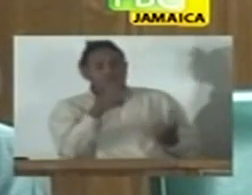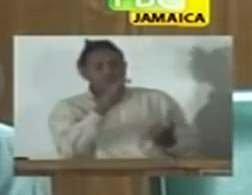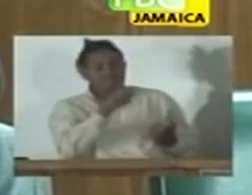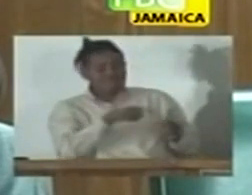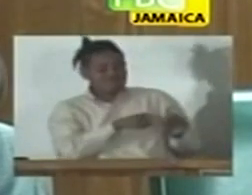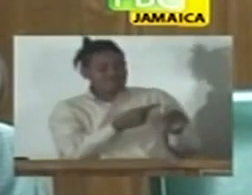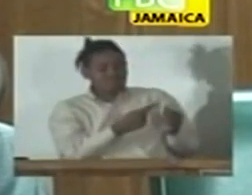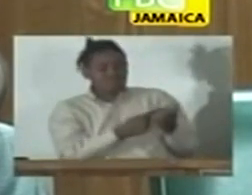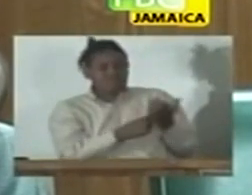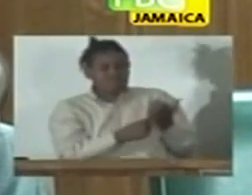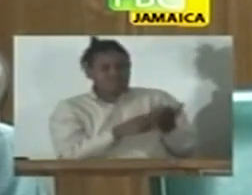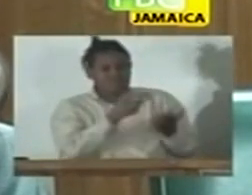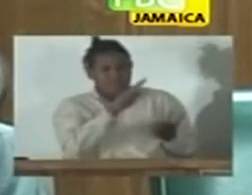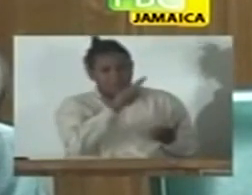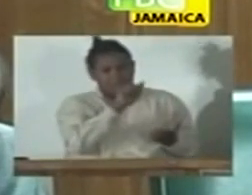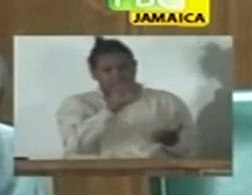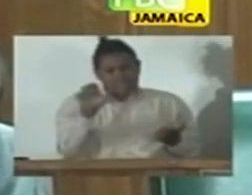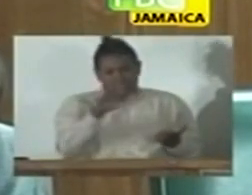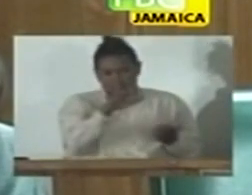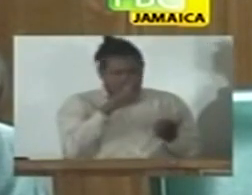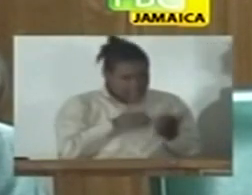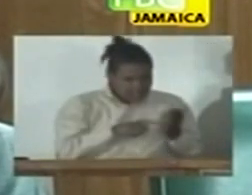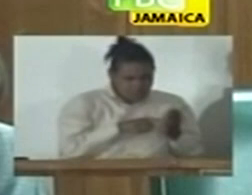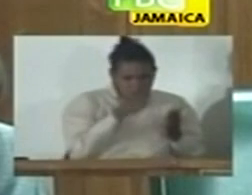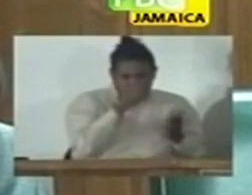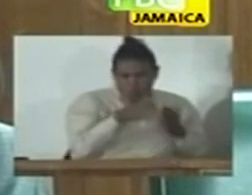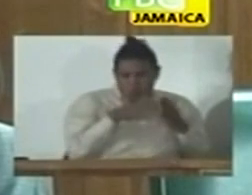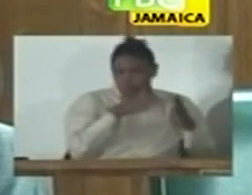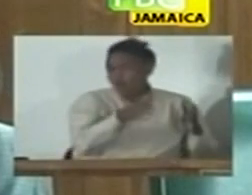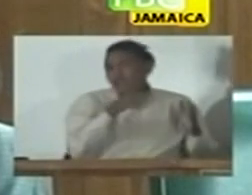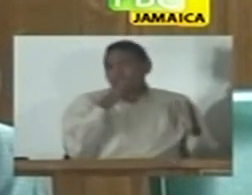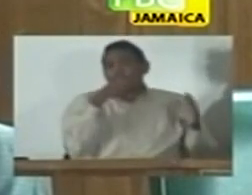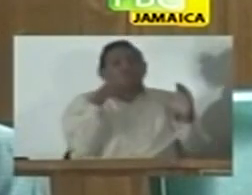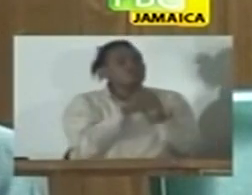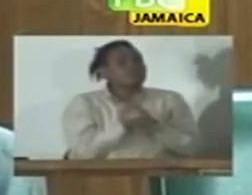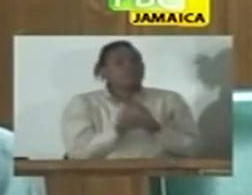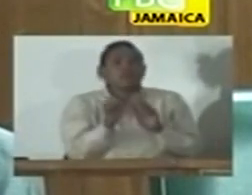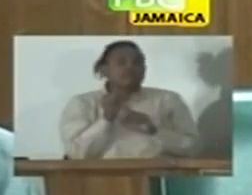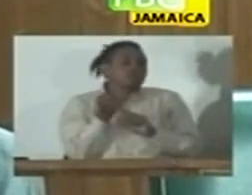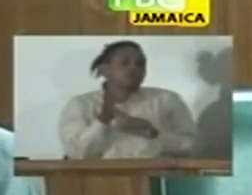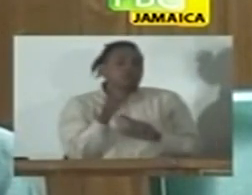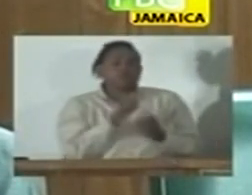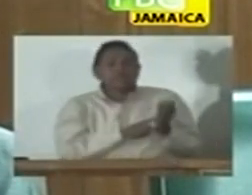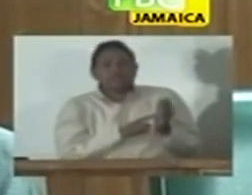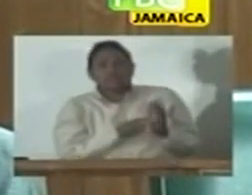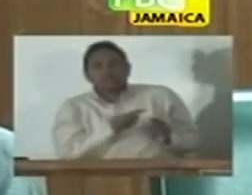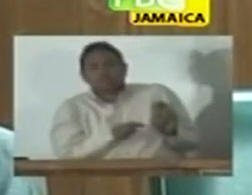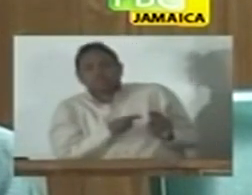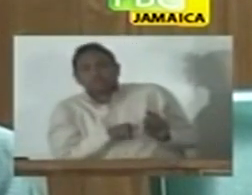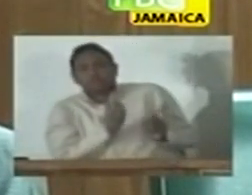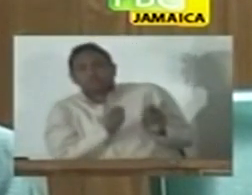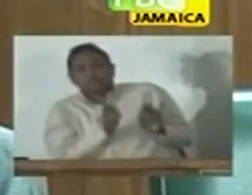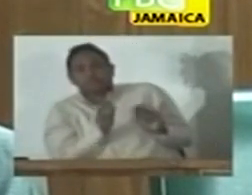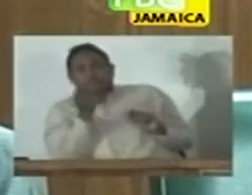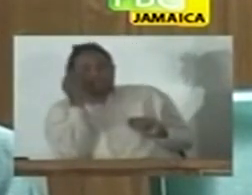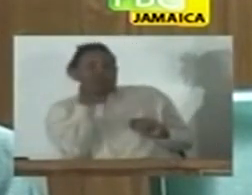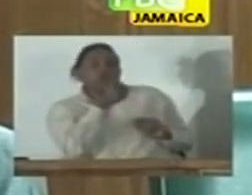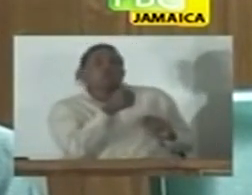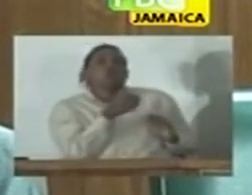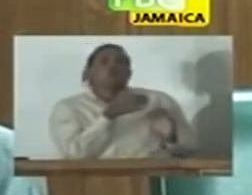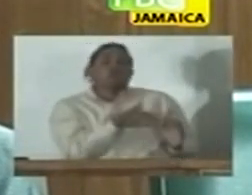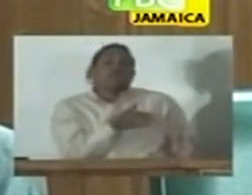investigating in their own way, not in a criminal context, and